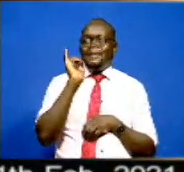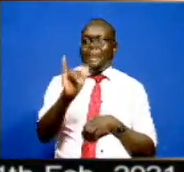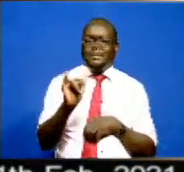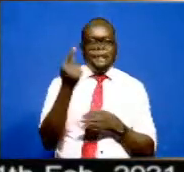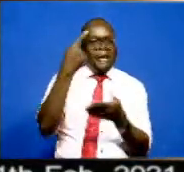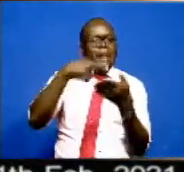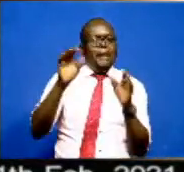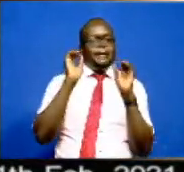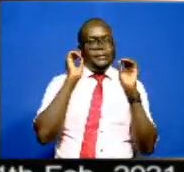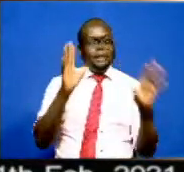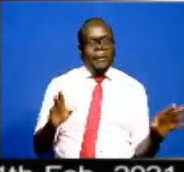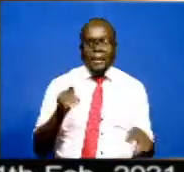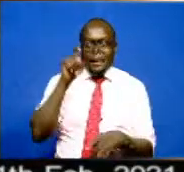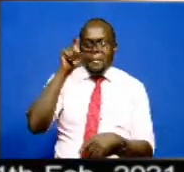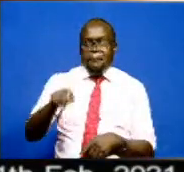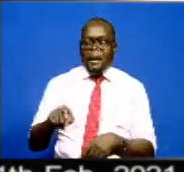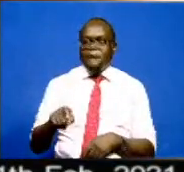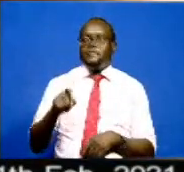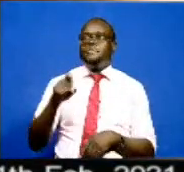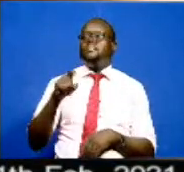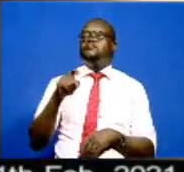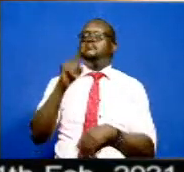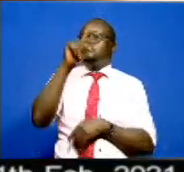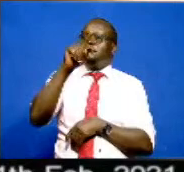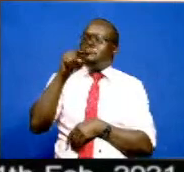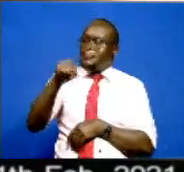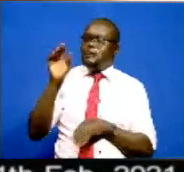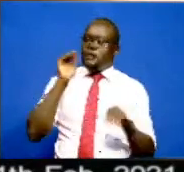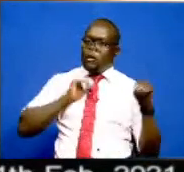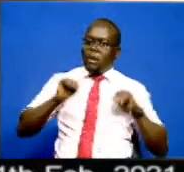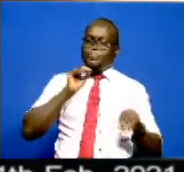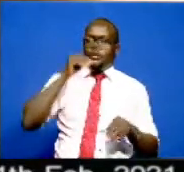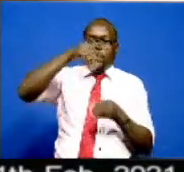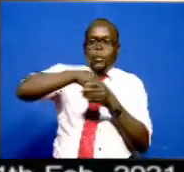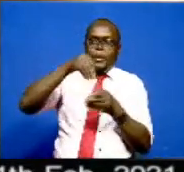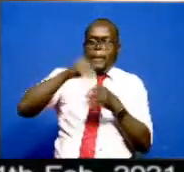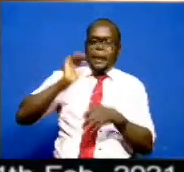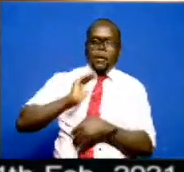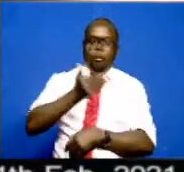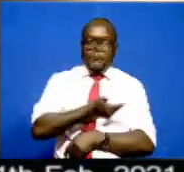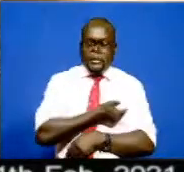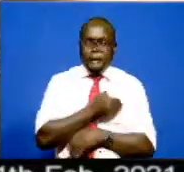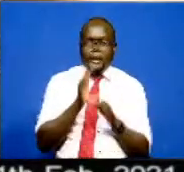right, and we must actually find this as corruption within the committees and the ministry concerns.